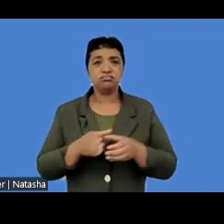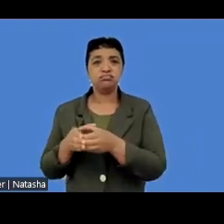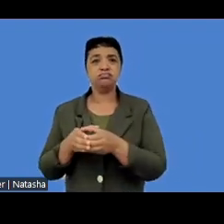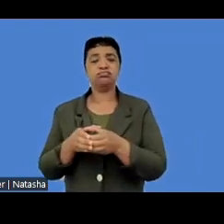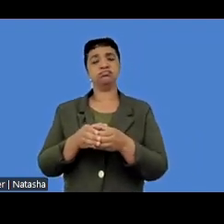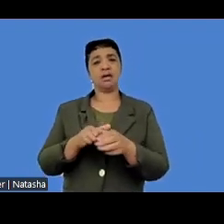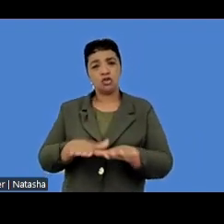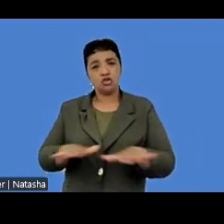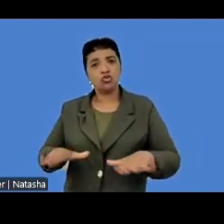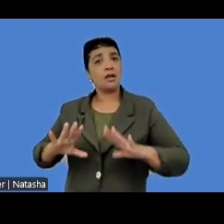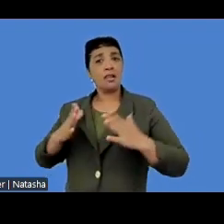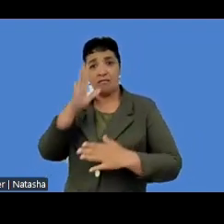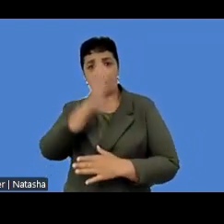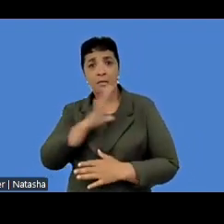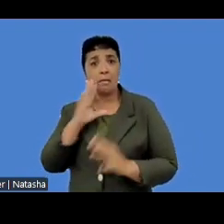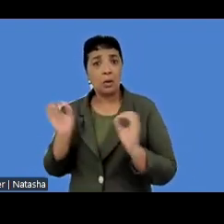more than